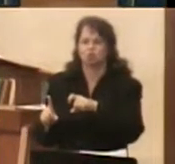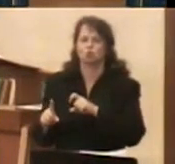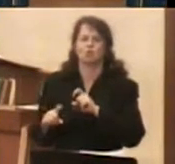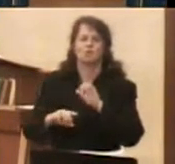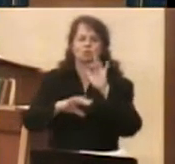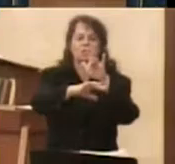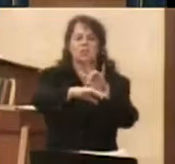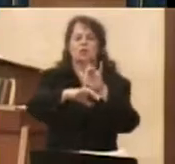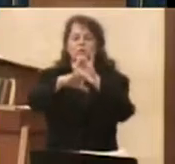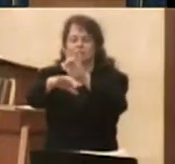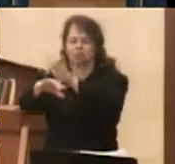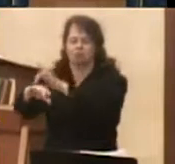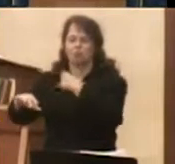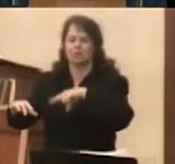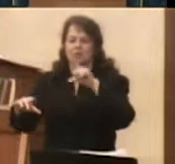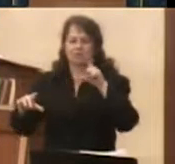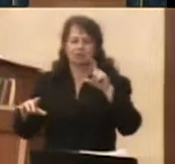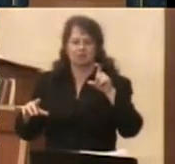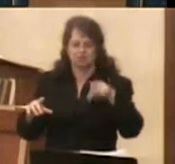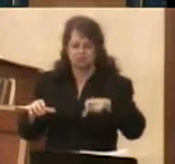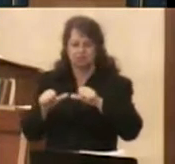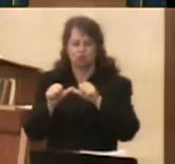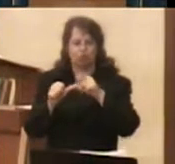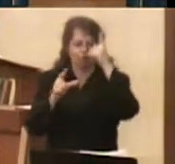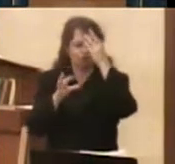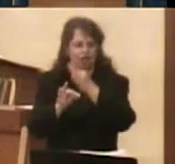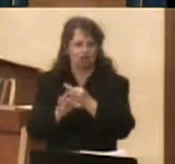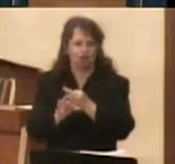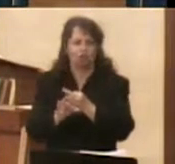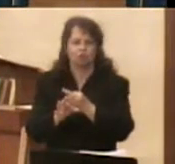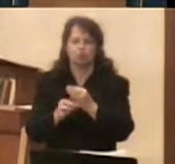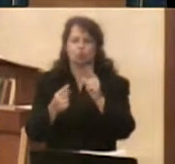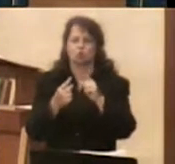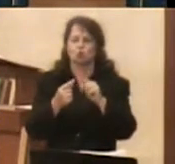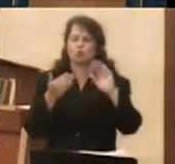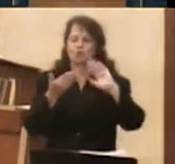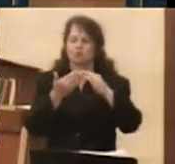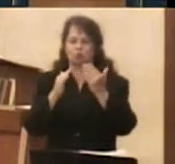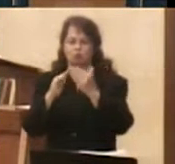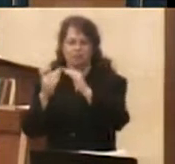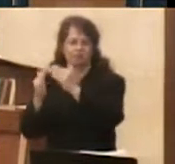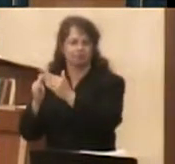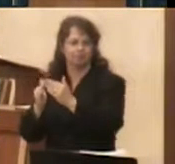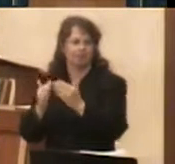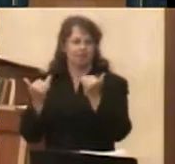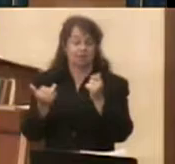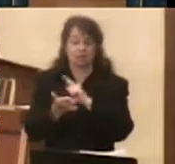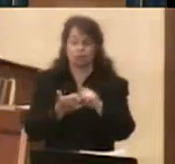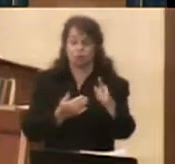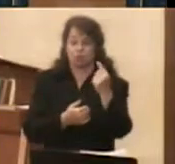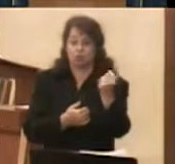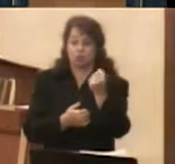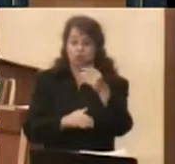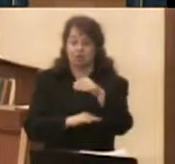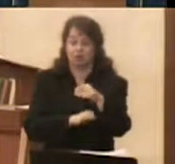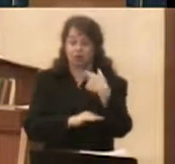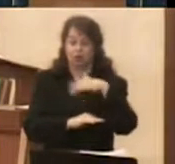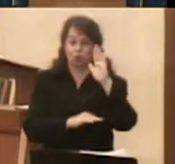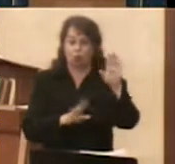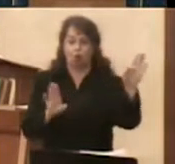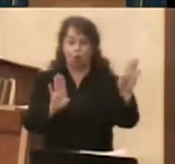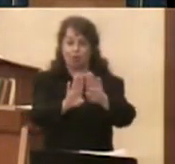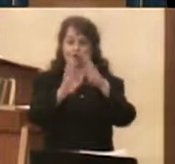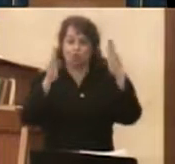we seek to be faithful as a congregation to the community. This very Tuesday night, we will open up our doors